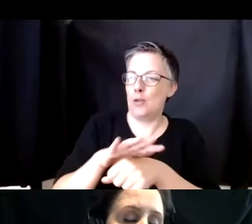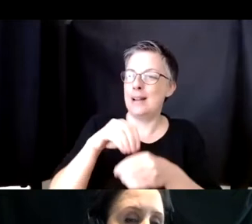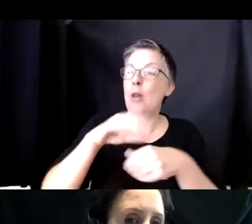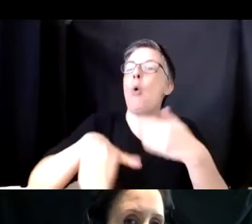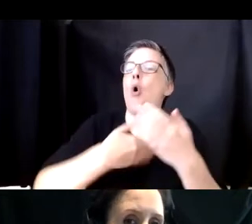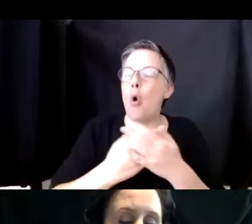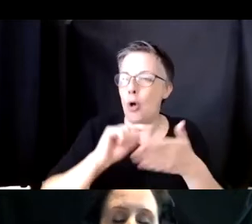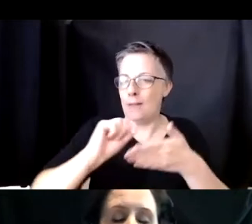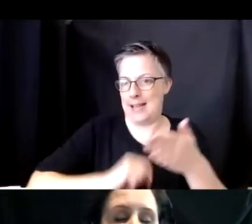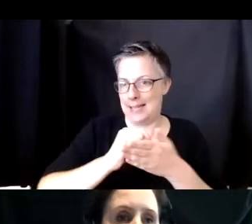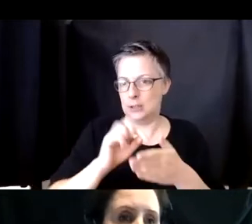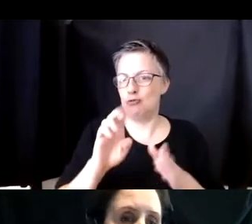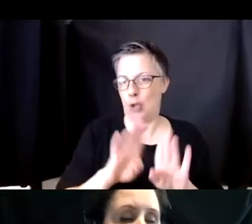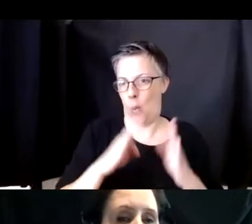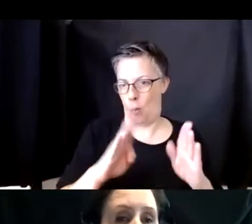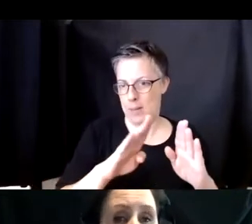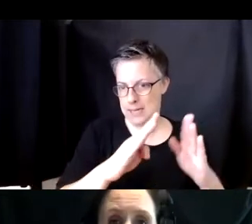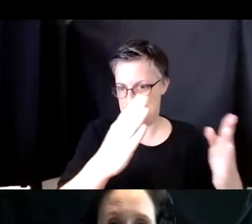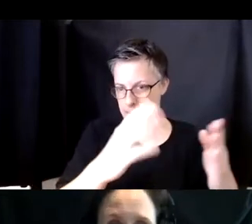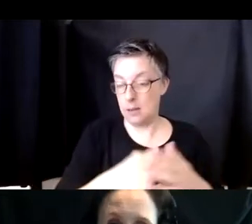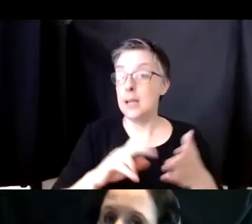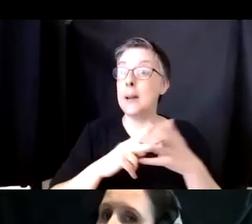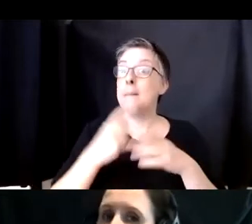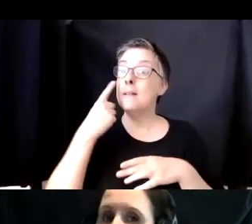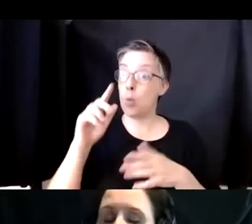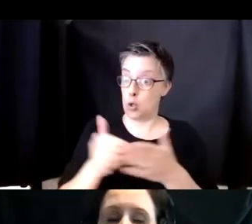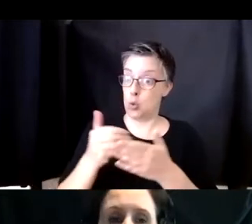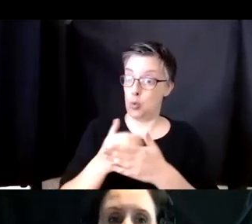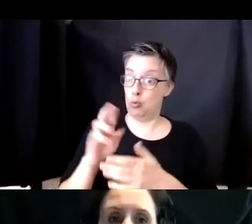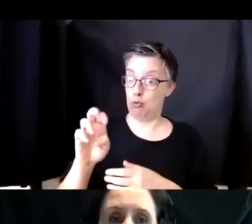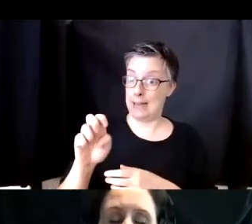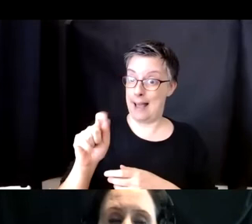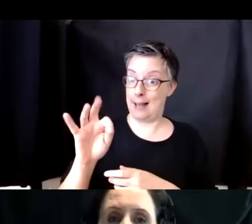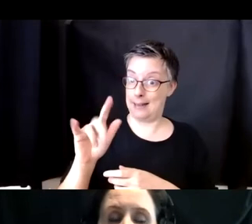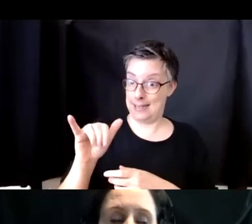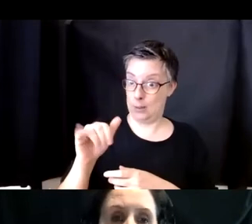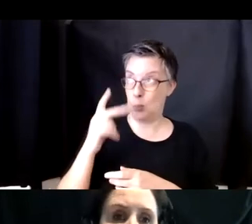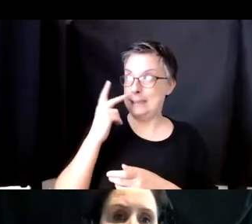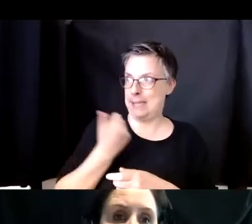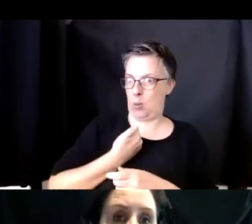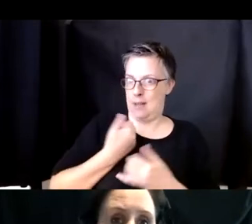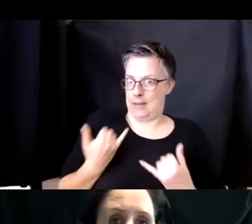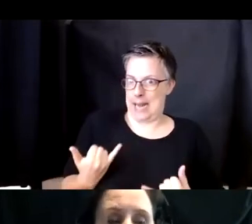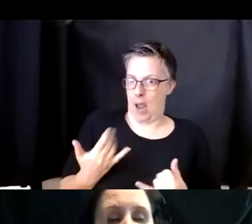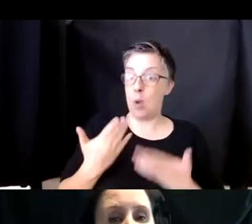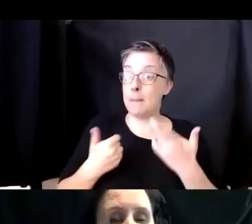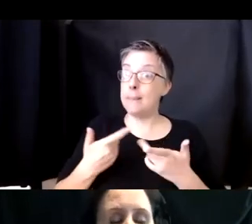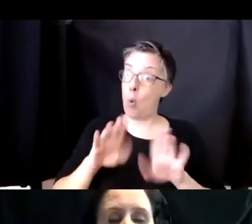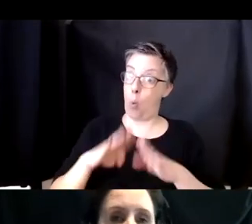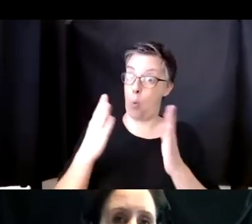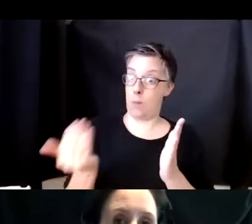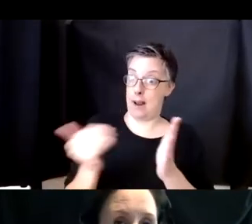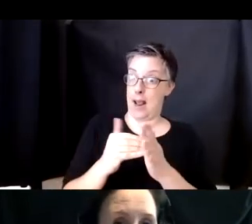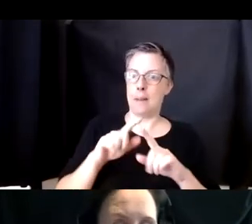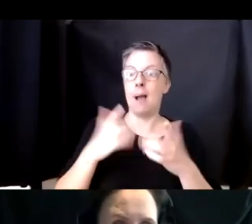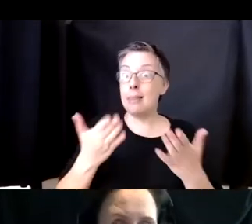of reopening. And this also means for the new reality that we see ourselves in, we may be reopening, but things